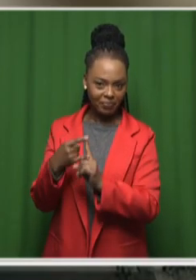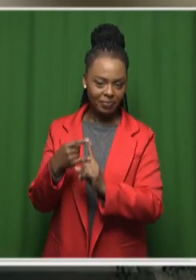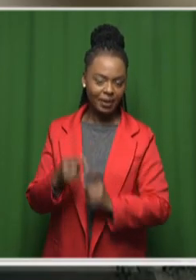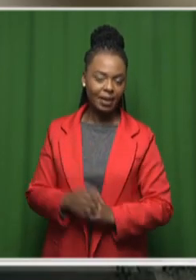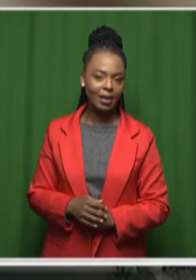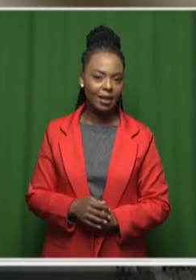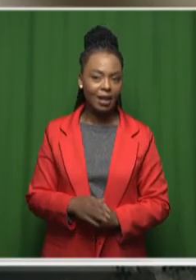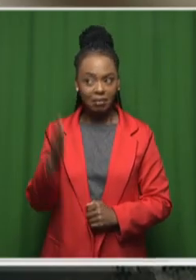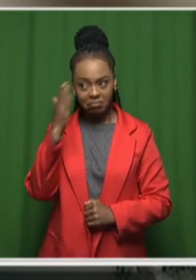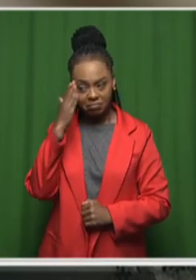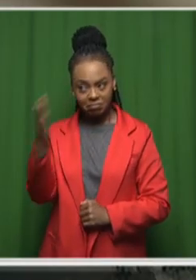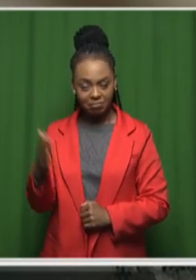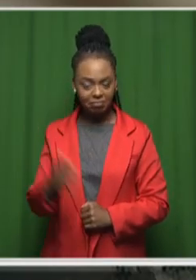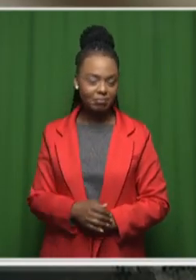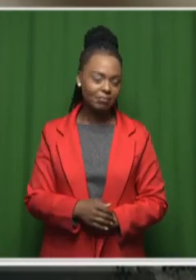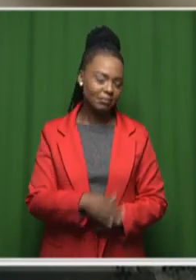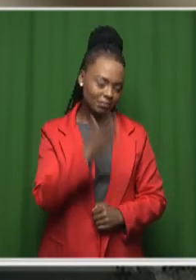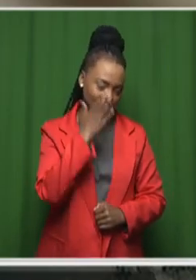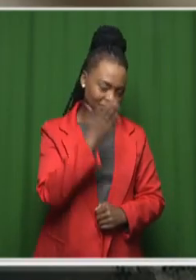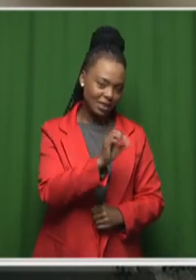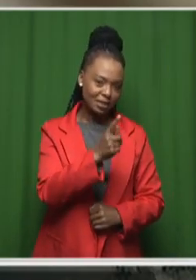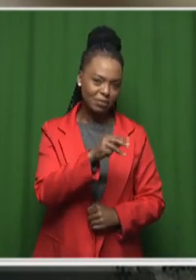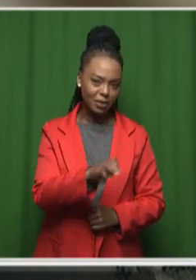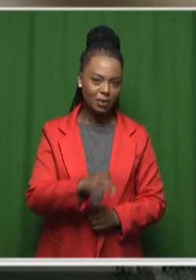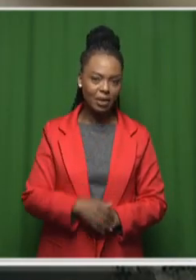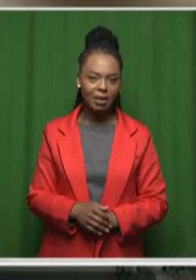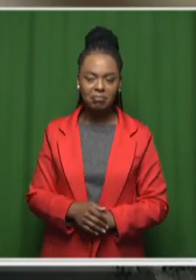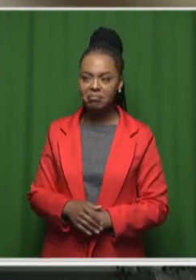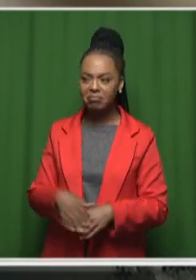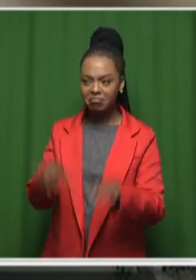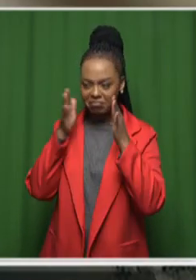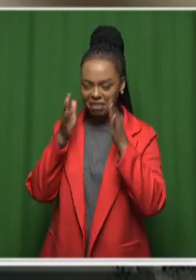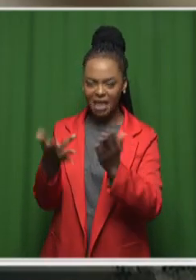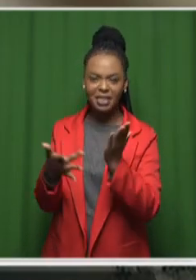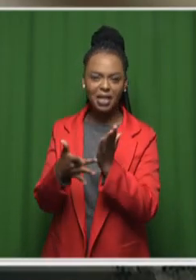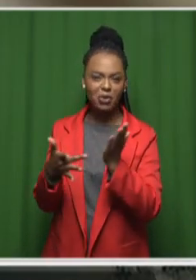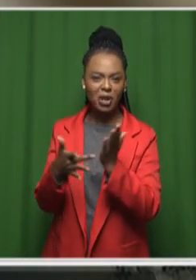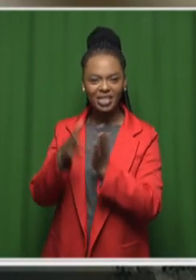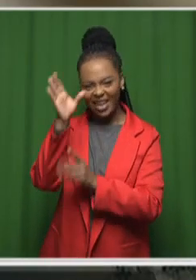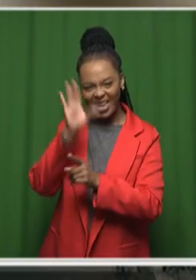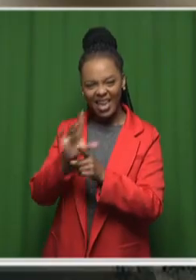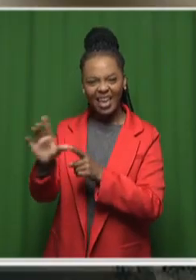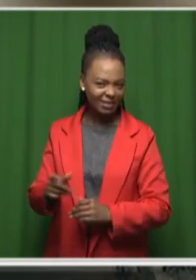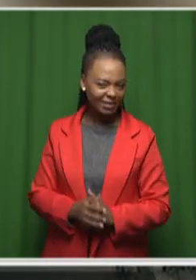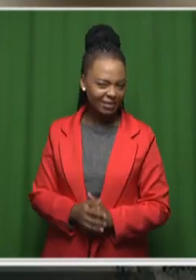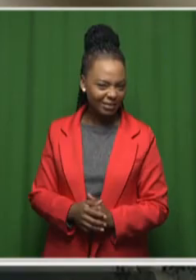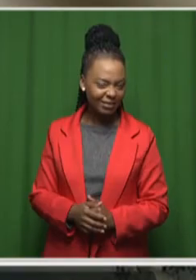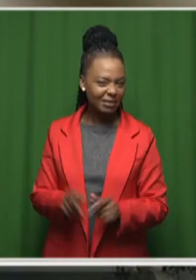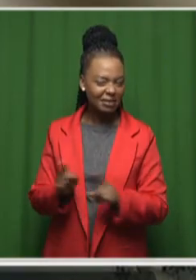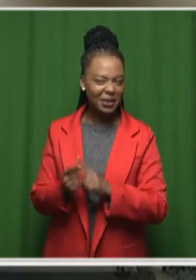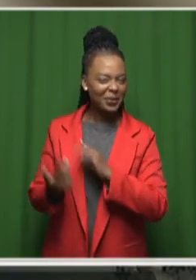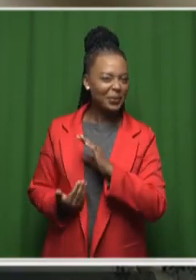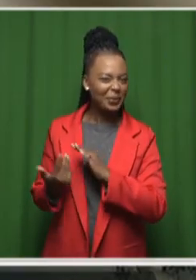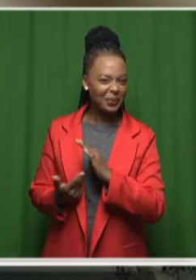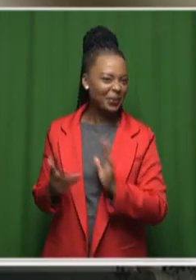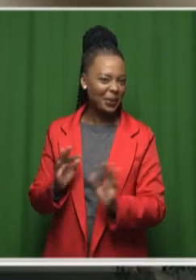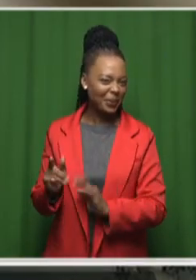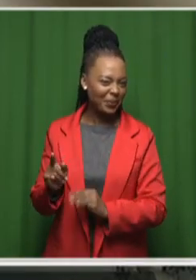me. It's an absolute pleasure. Now, what inspired you to pursue a career in tech as a product associate, and how did you get started? So I took a